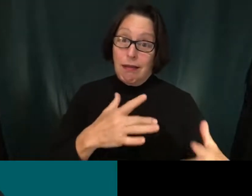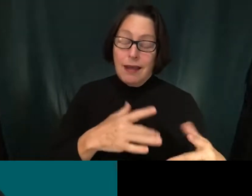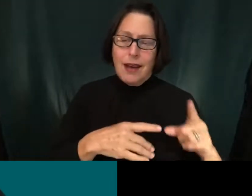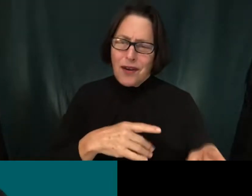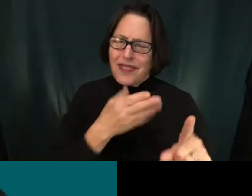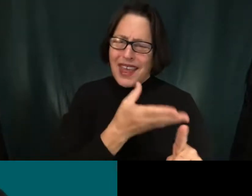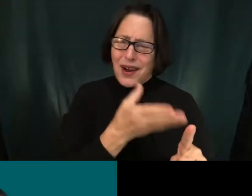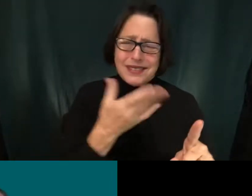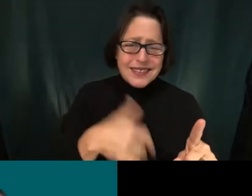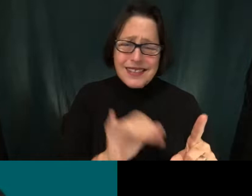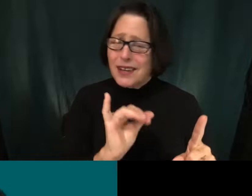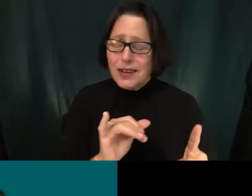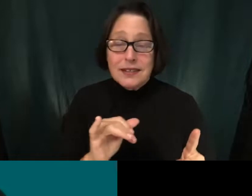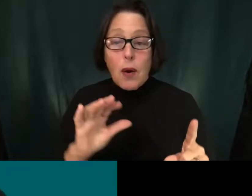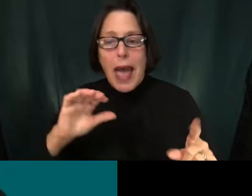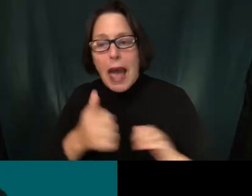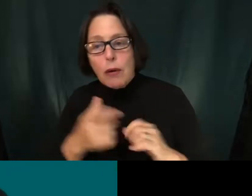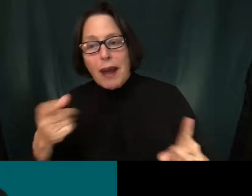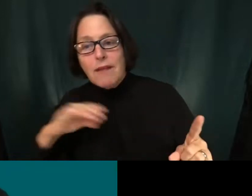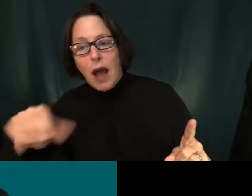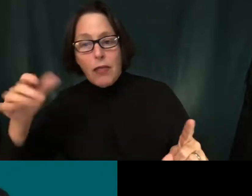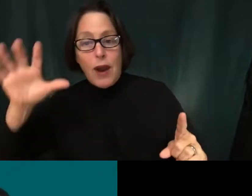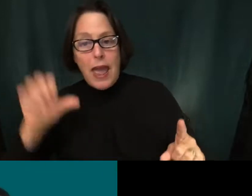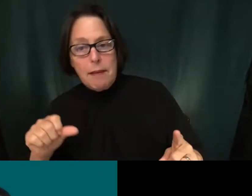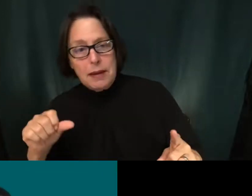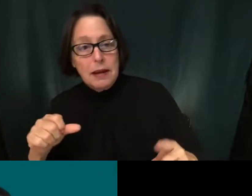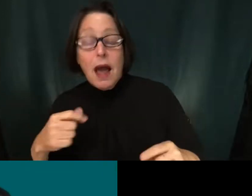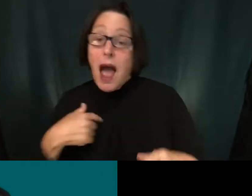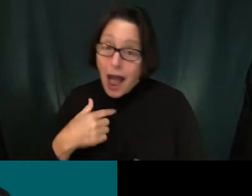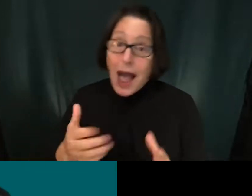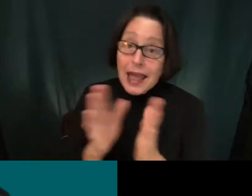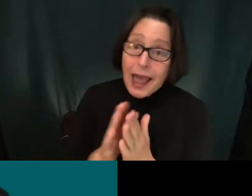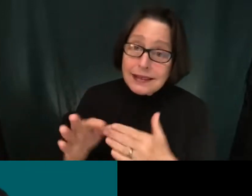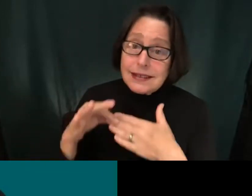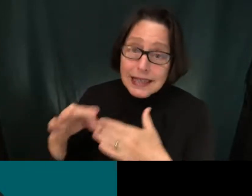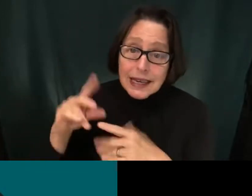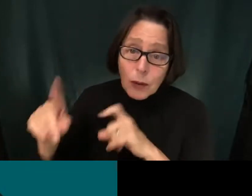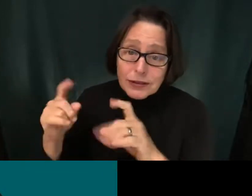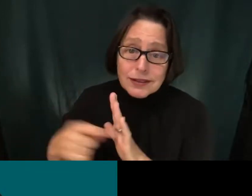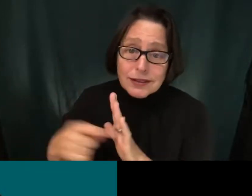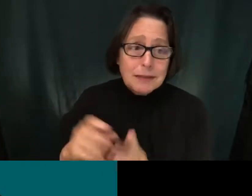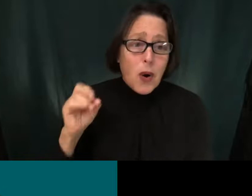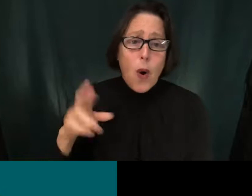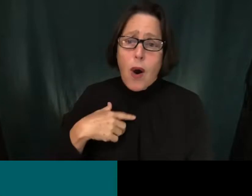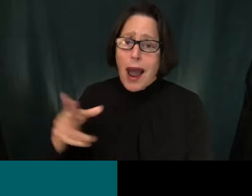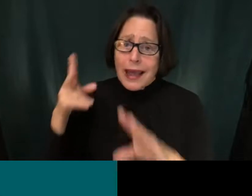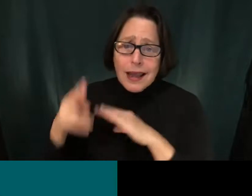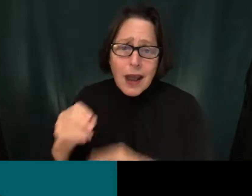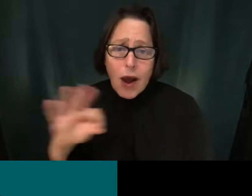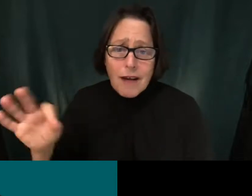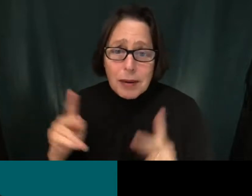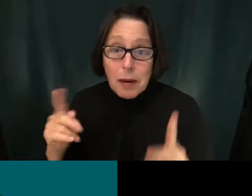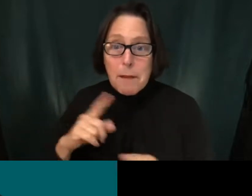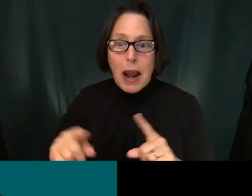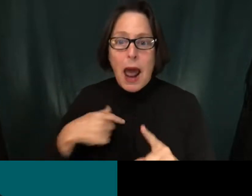sort of countermeasures or those other habits? So even I ask leading questions, or I cut people off, but I'm better at